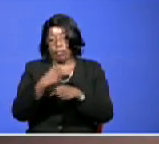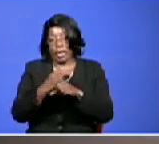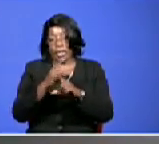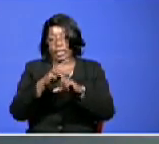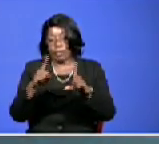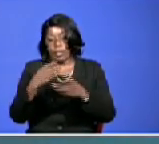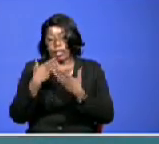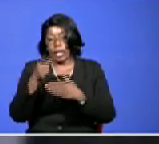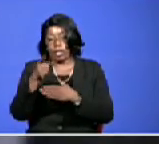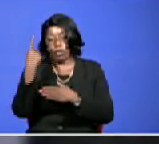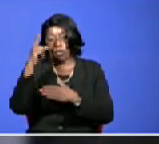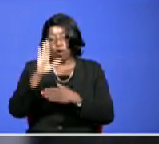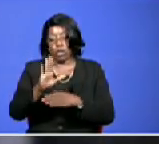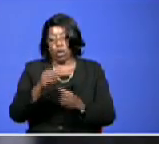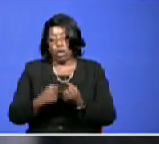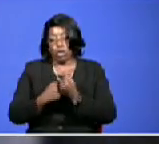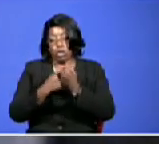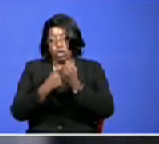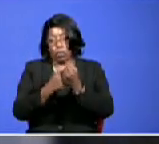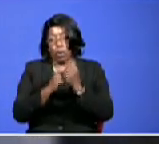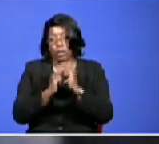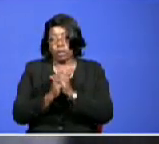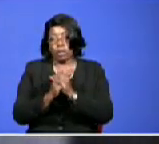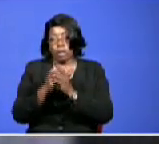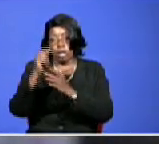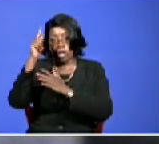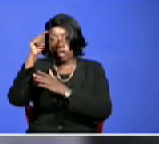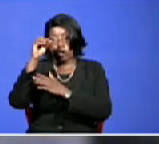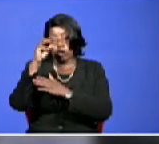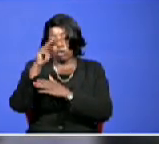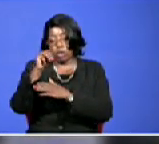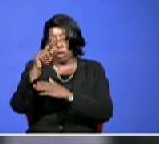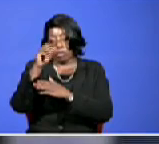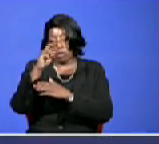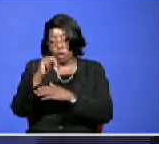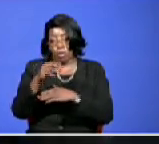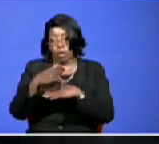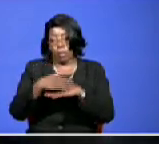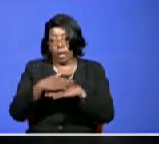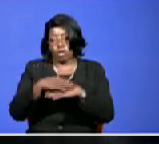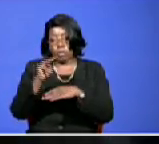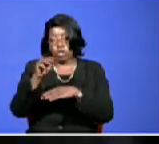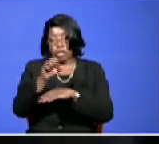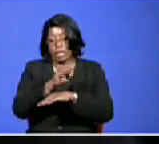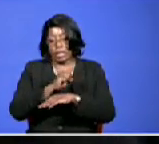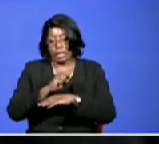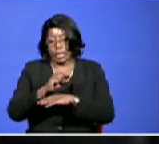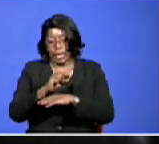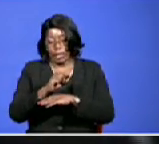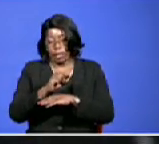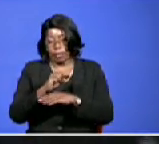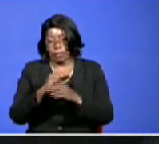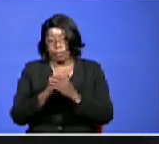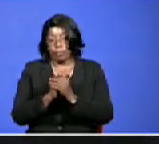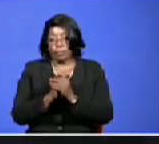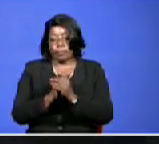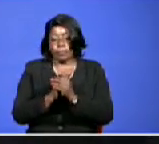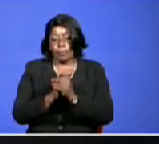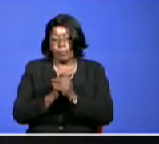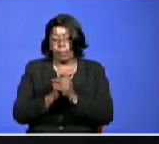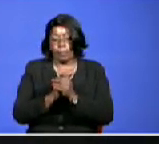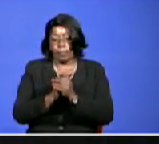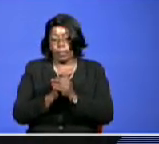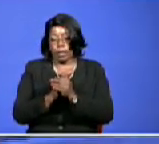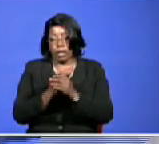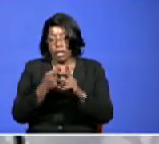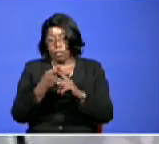your support. Lou Rawls' Tum Tum Nairn is headed back to Michigan State. Coach Tom Izzo announcing via a news release that his former